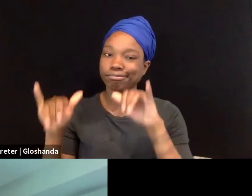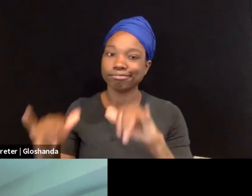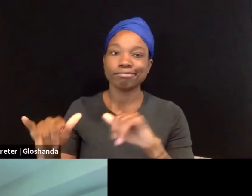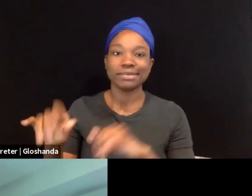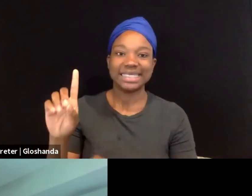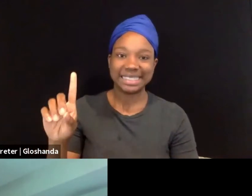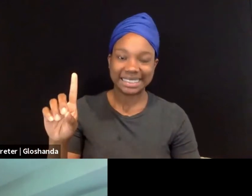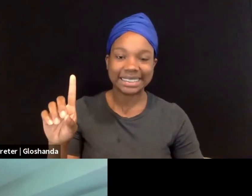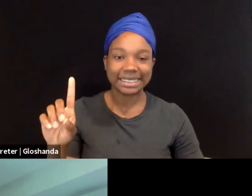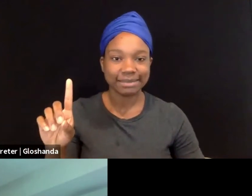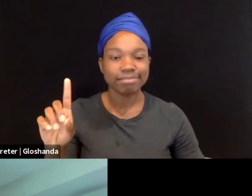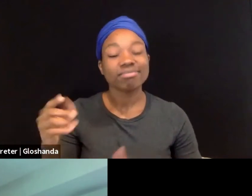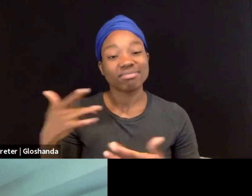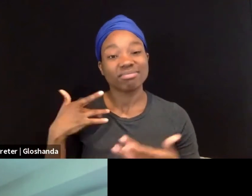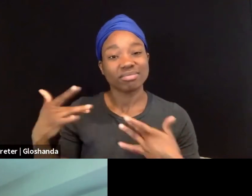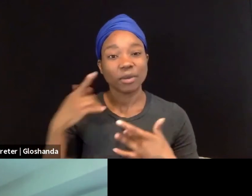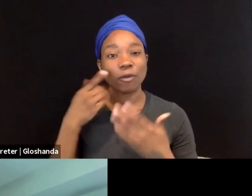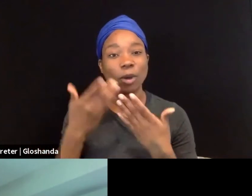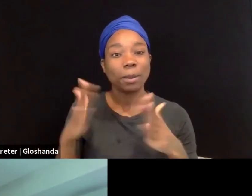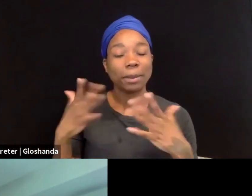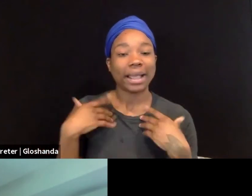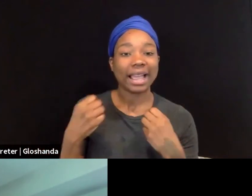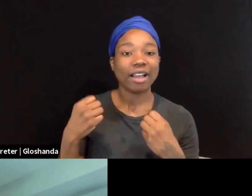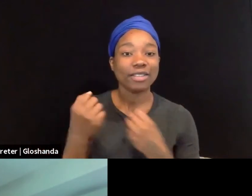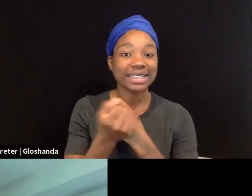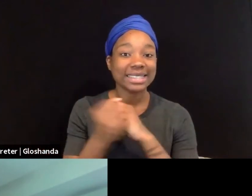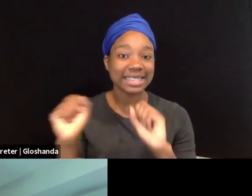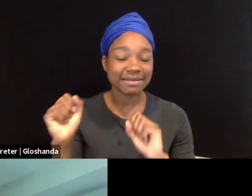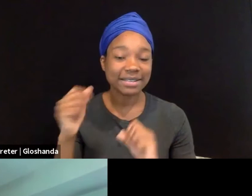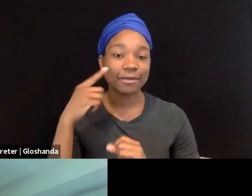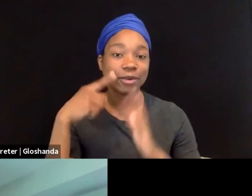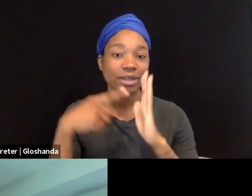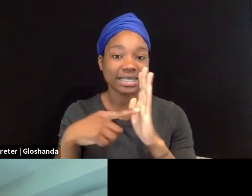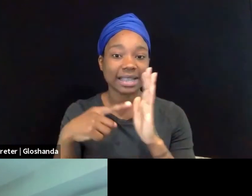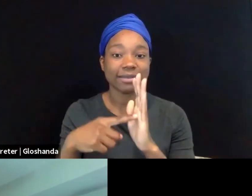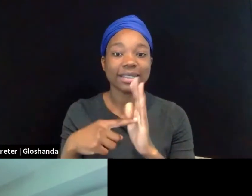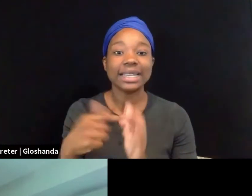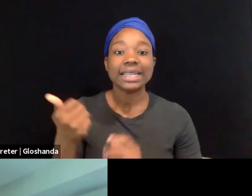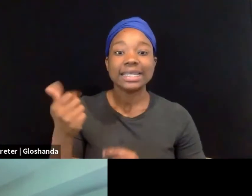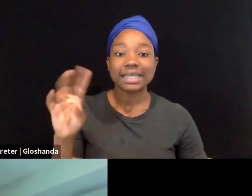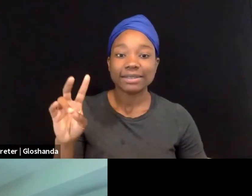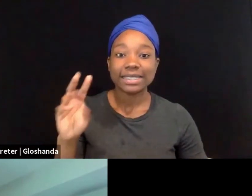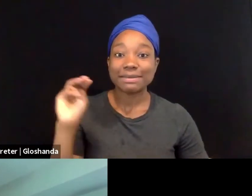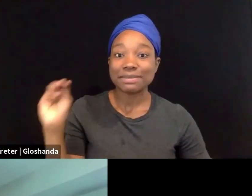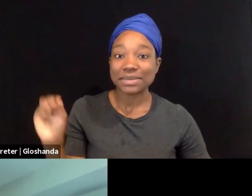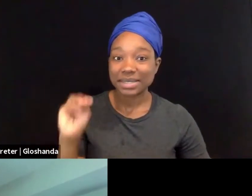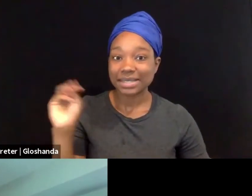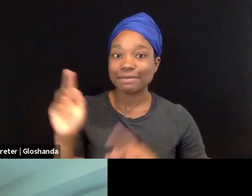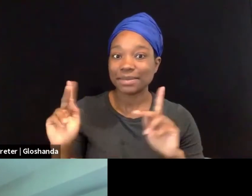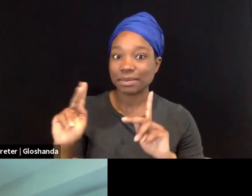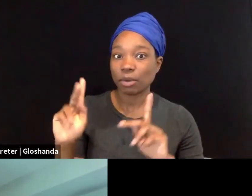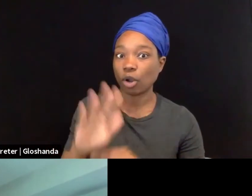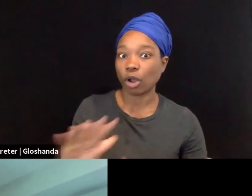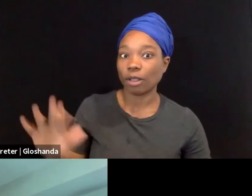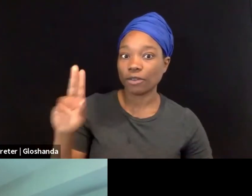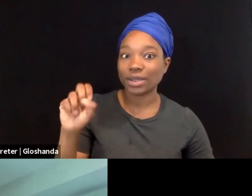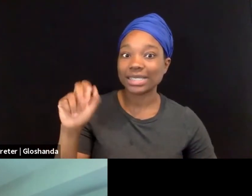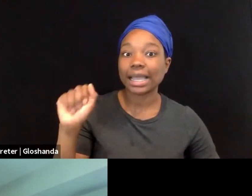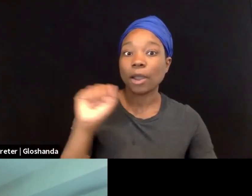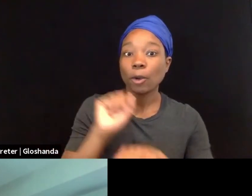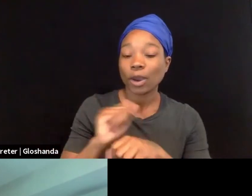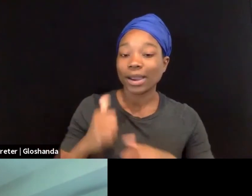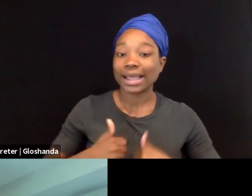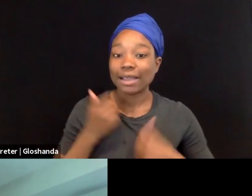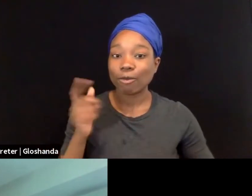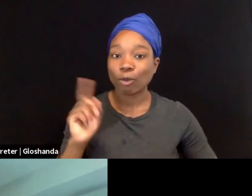safety. For example, 17 million people across the nation's communities live or work behind a levee. And those levees